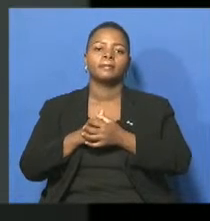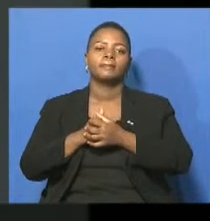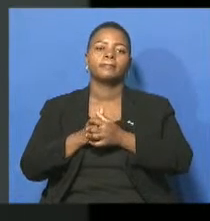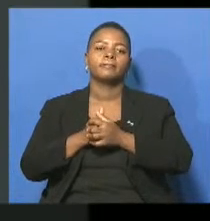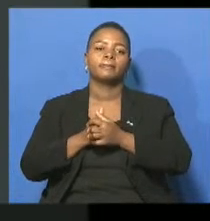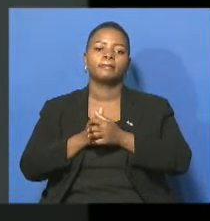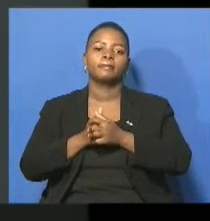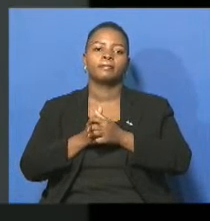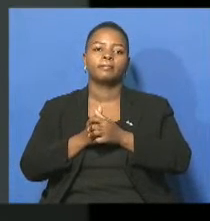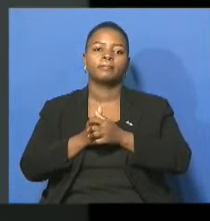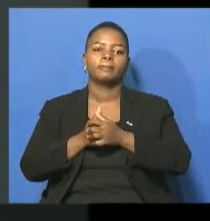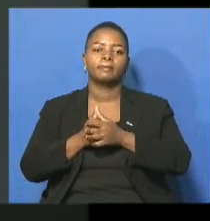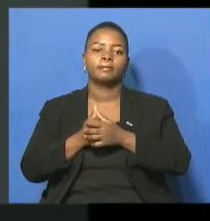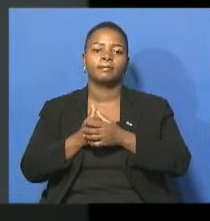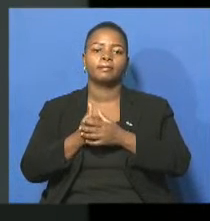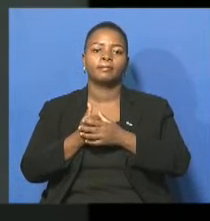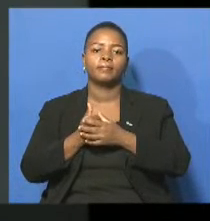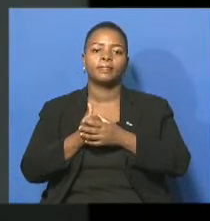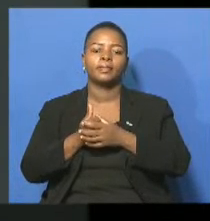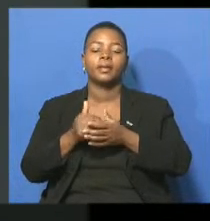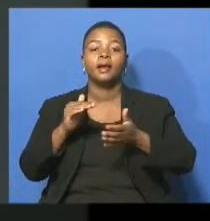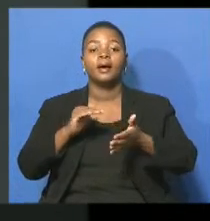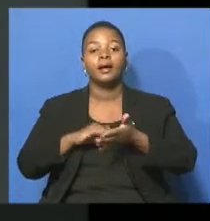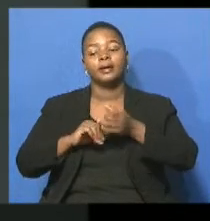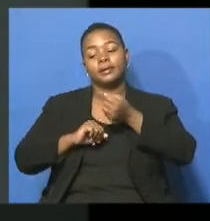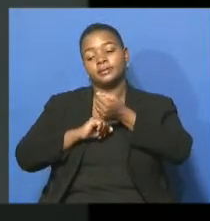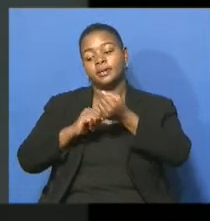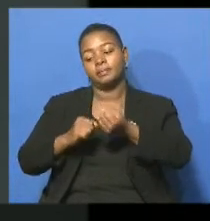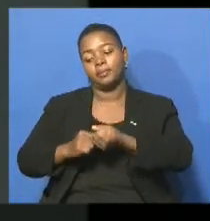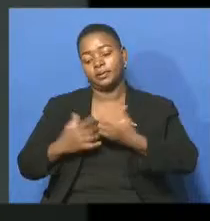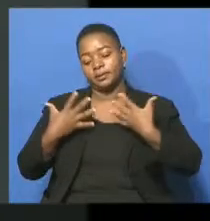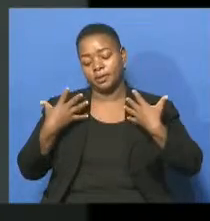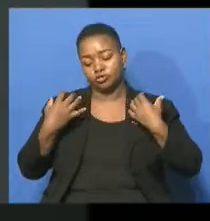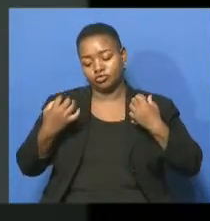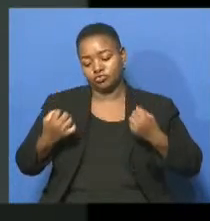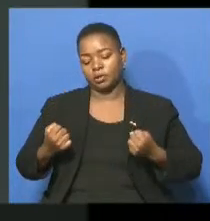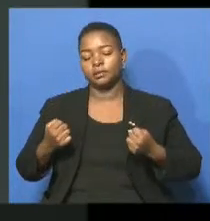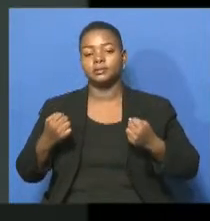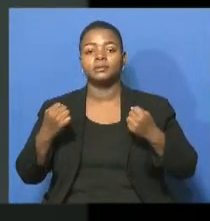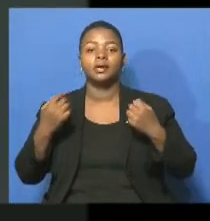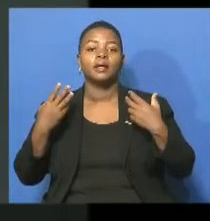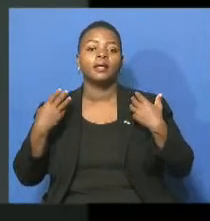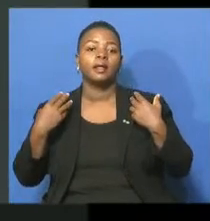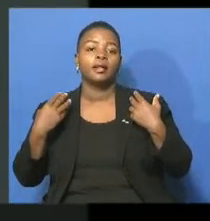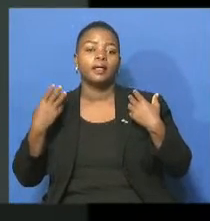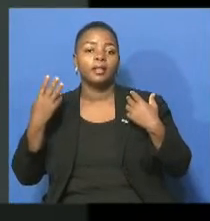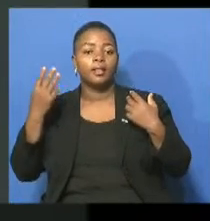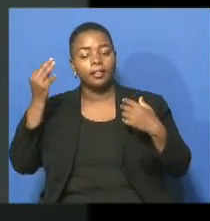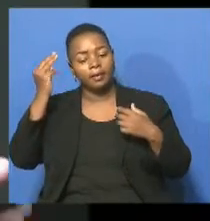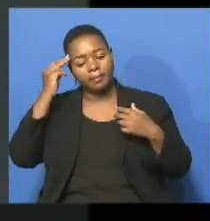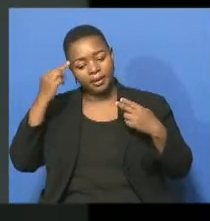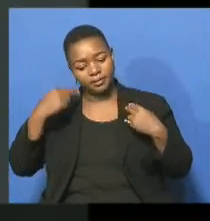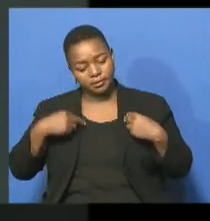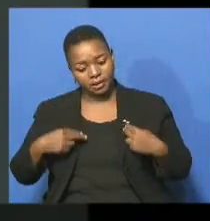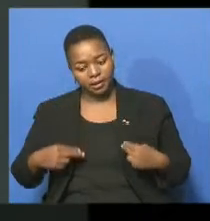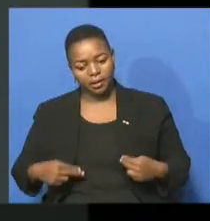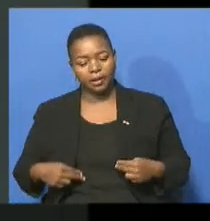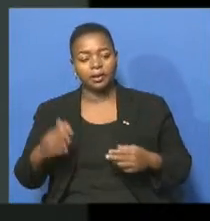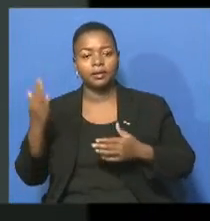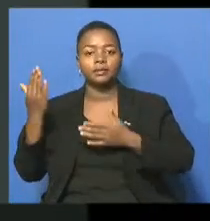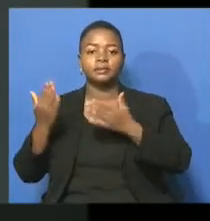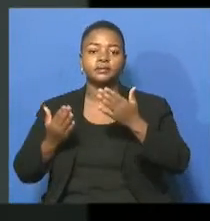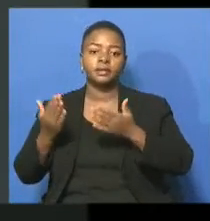actually supporting and strengthening those mental health services so that when you do